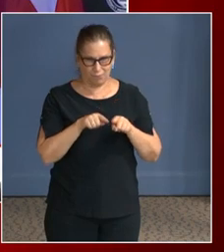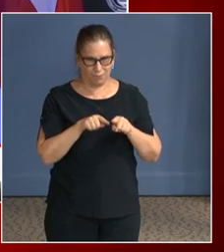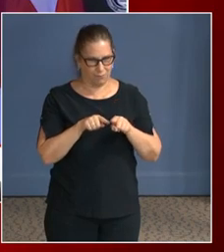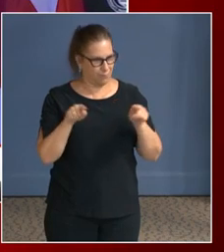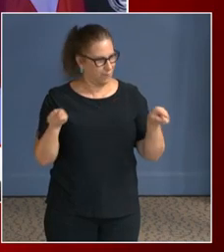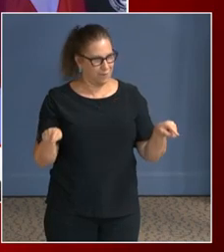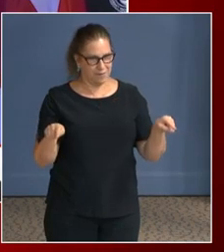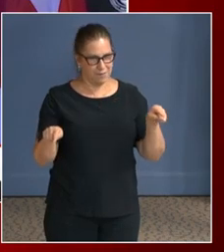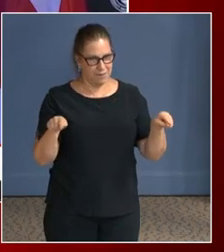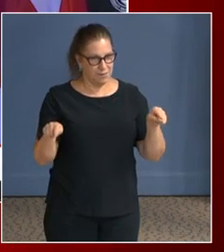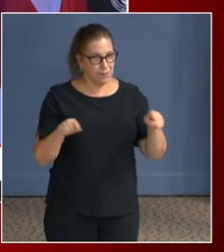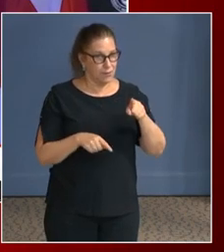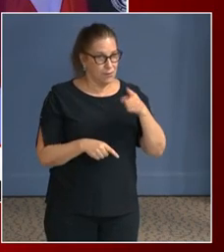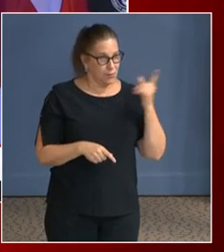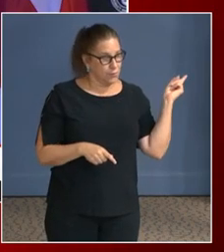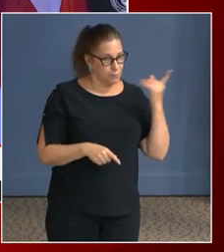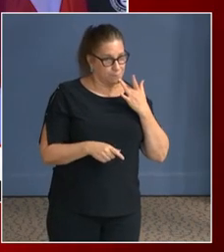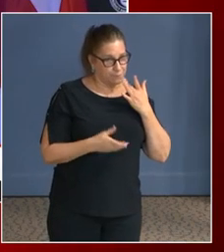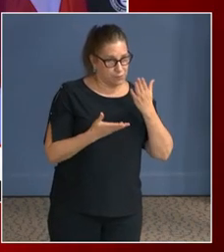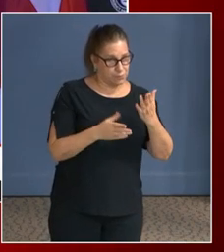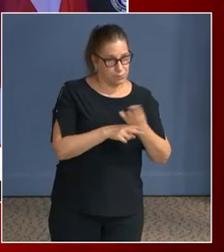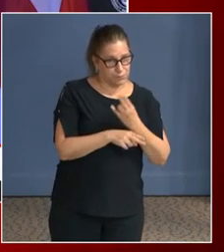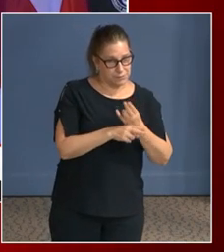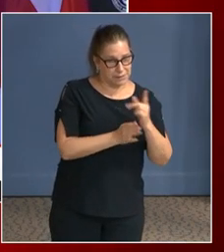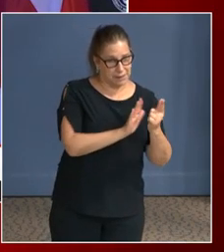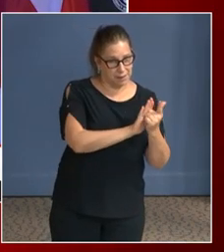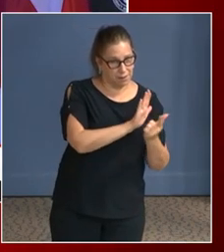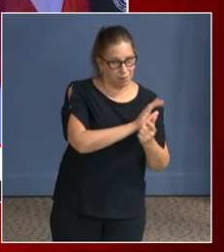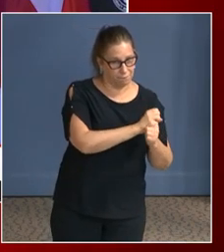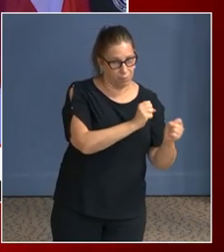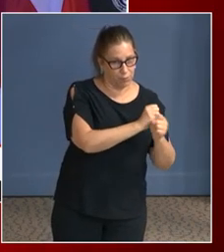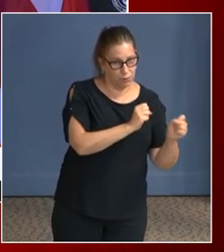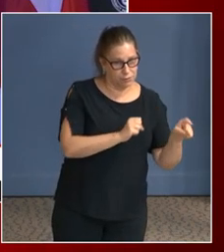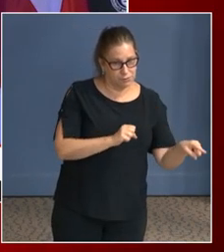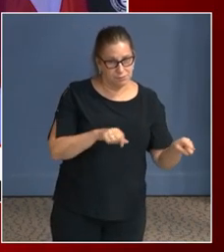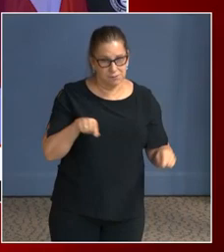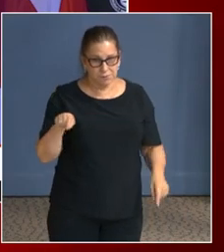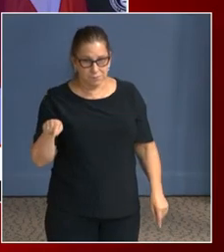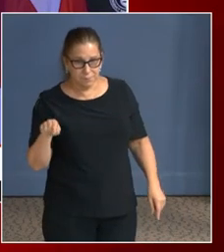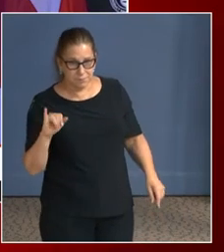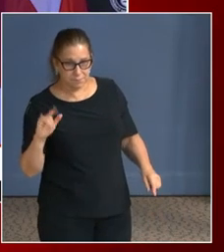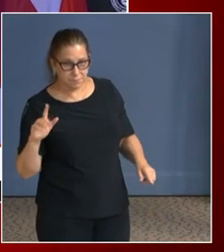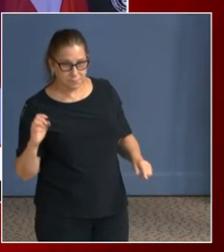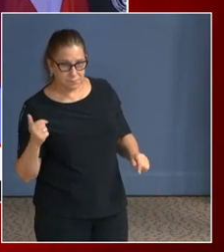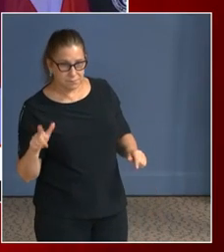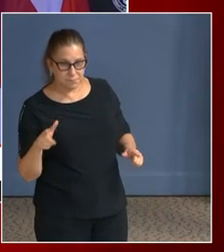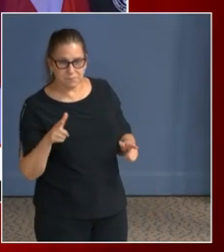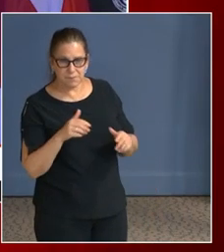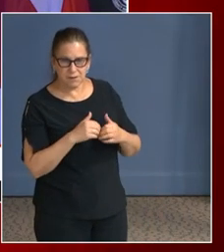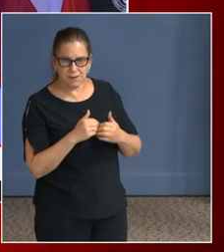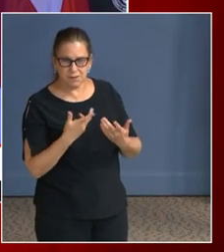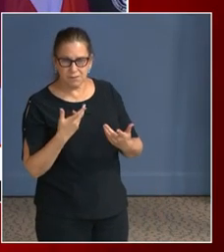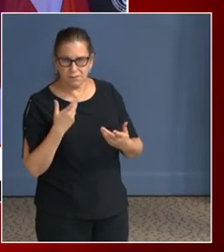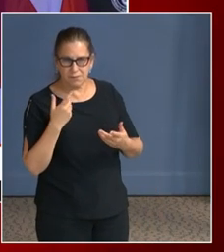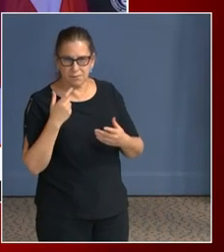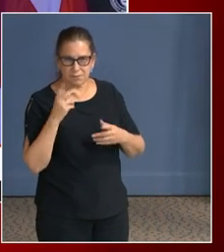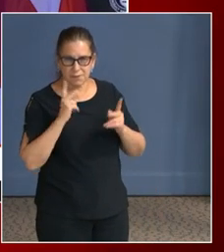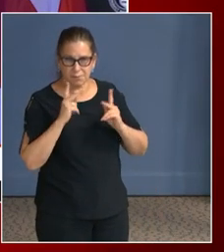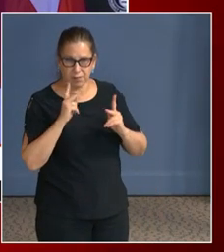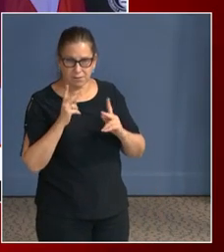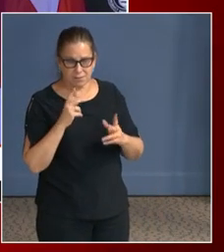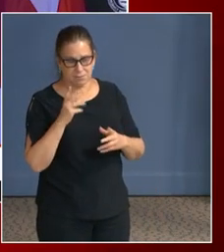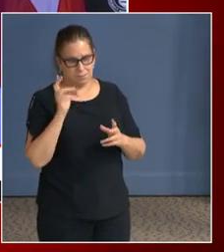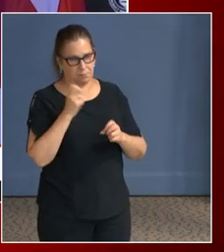as opposed to illegal fireworks, and yet your administration is making it difficult for people to buy